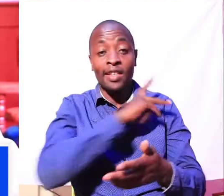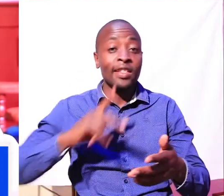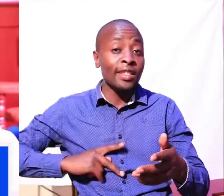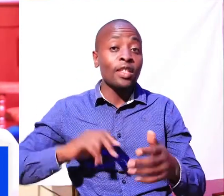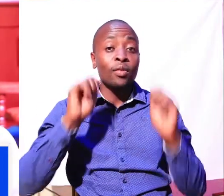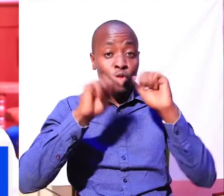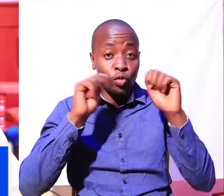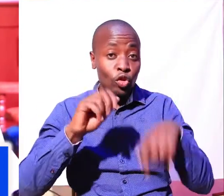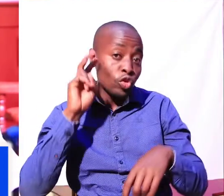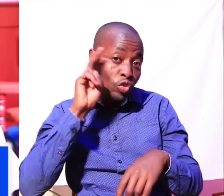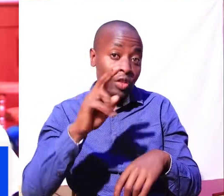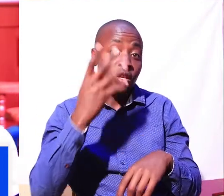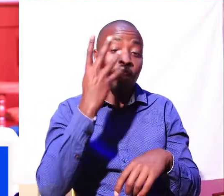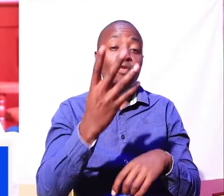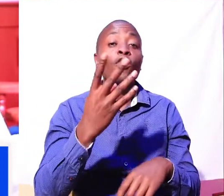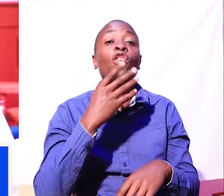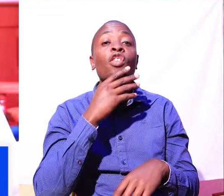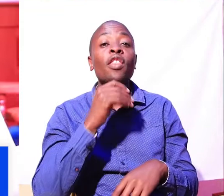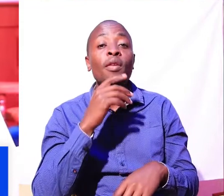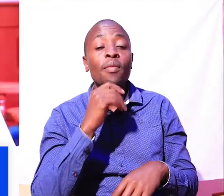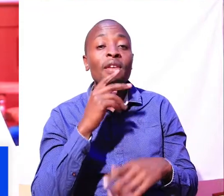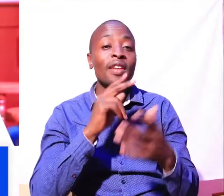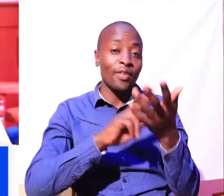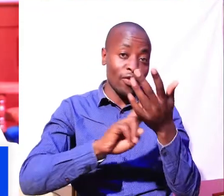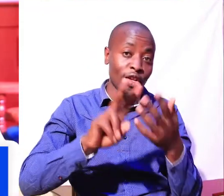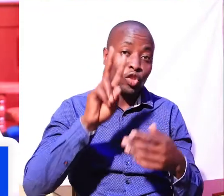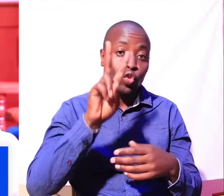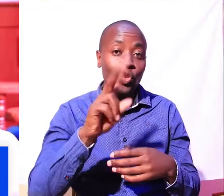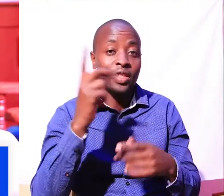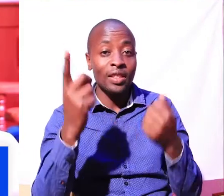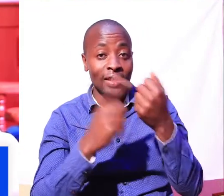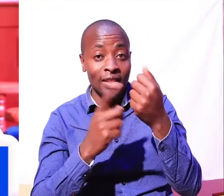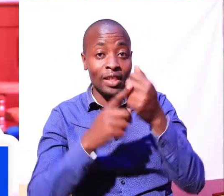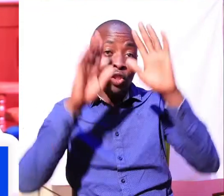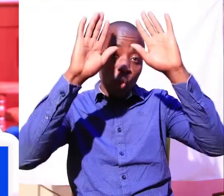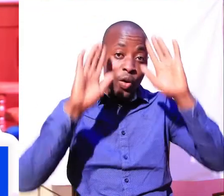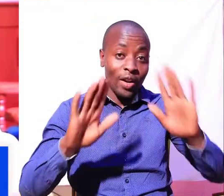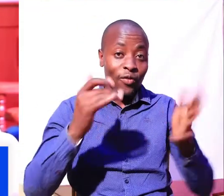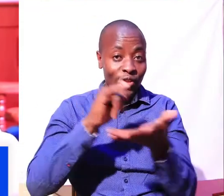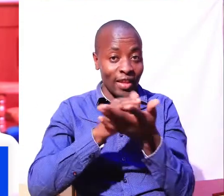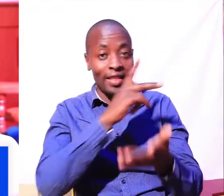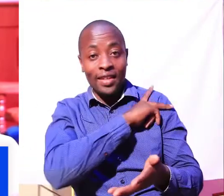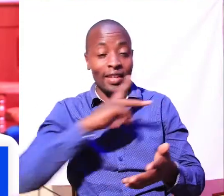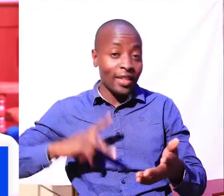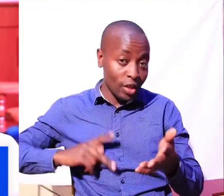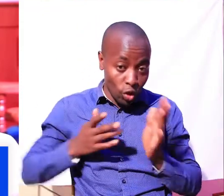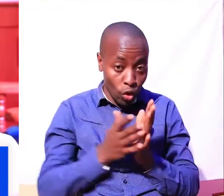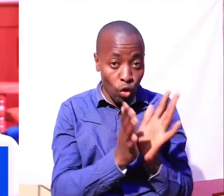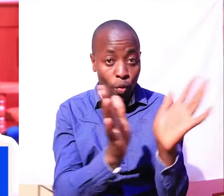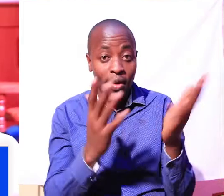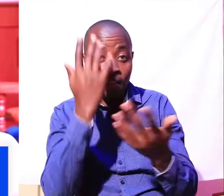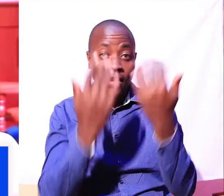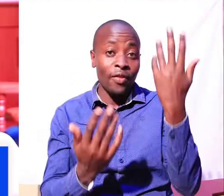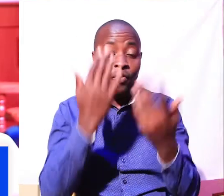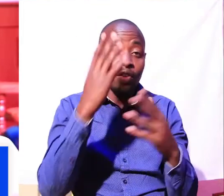himself. And what goes on in verse 26 is even more interesting, that Nebuchadnezzar then approached the opening of the blazing furnace